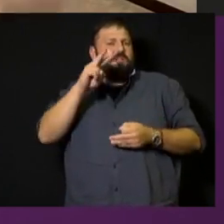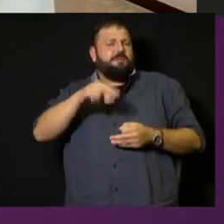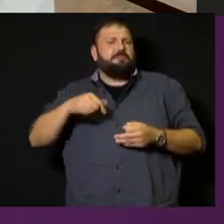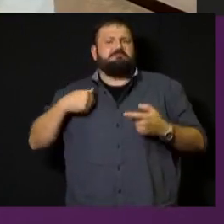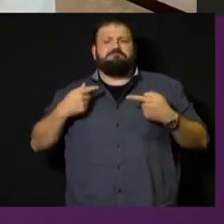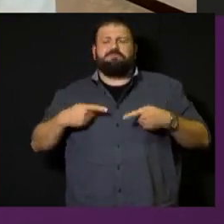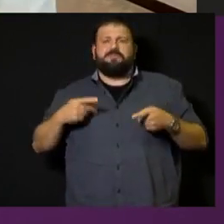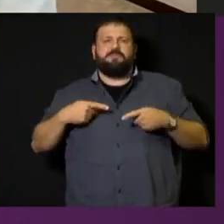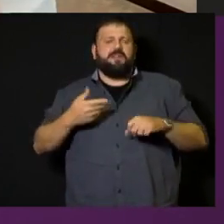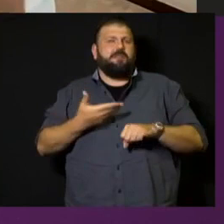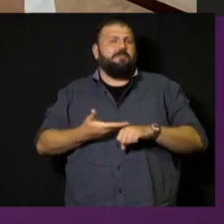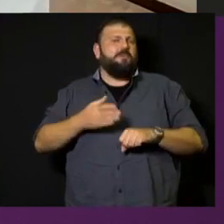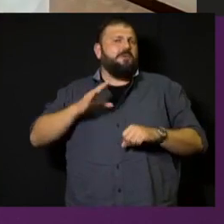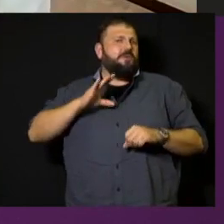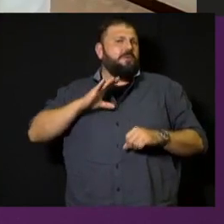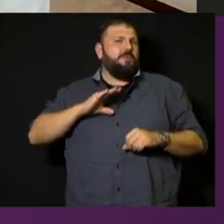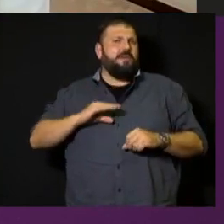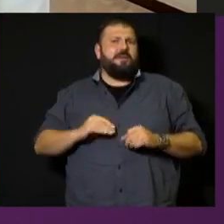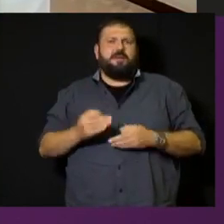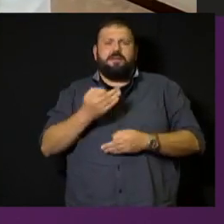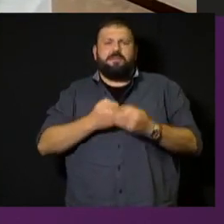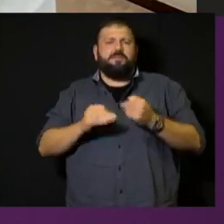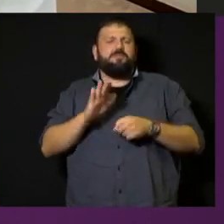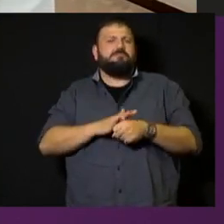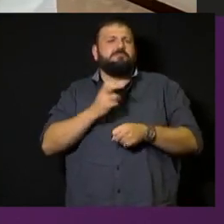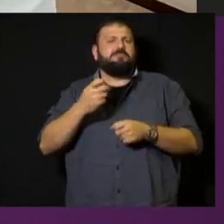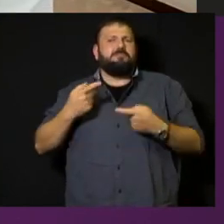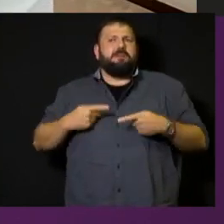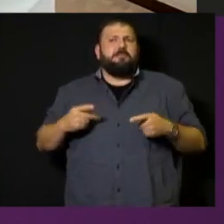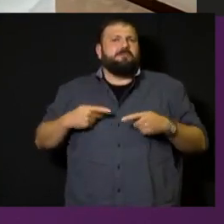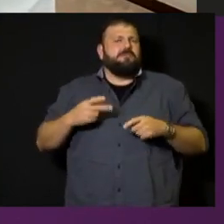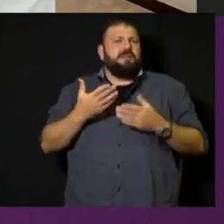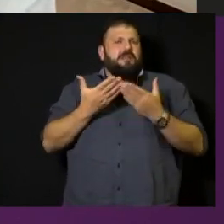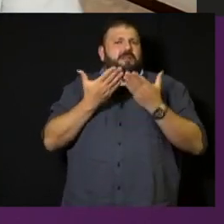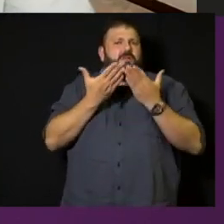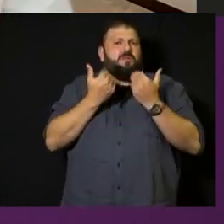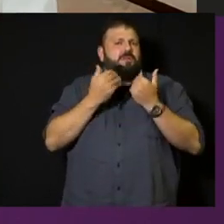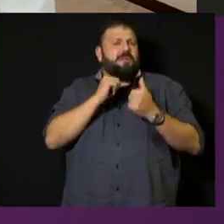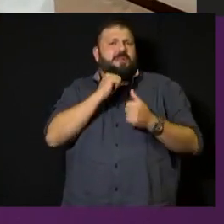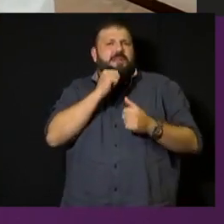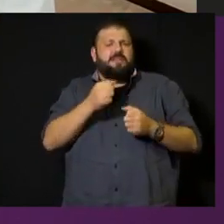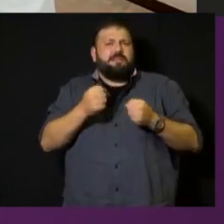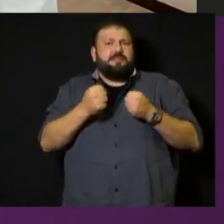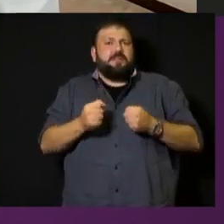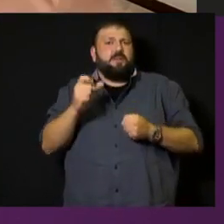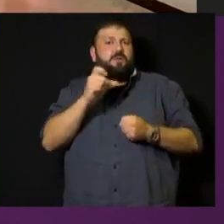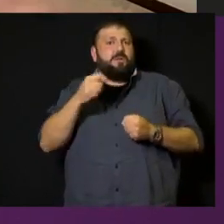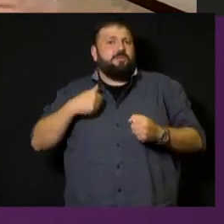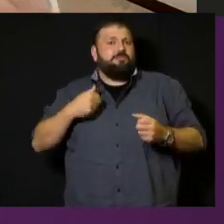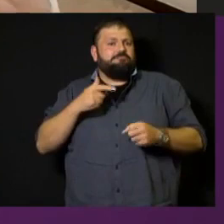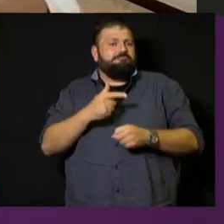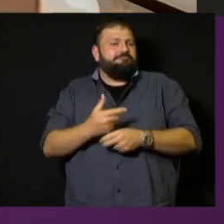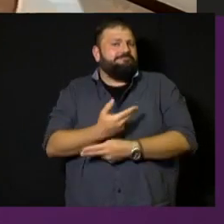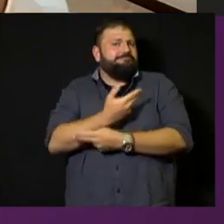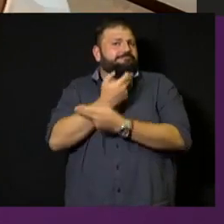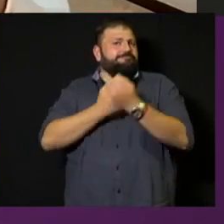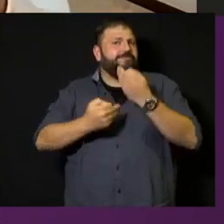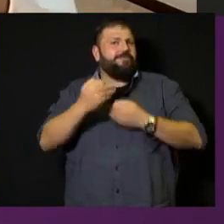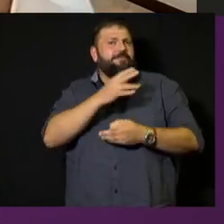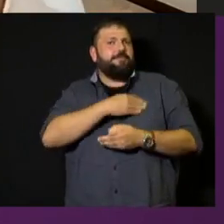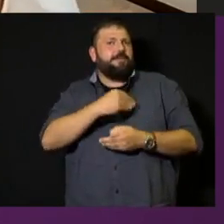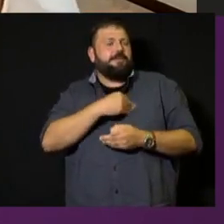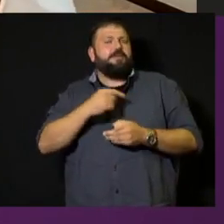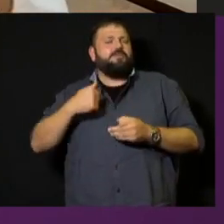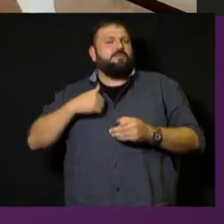was very low. I was afraid talking to people. I was very insecure. But when my son was born, that